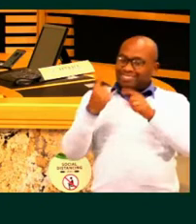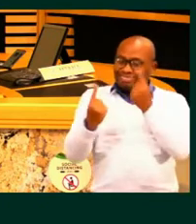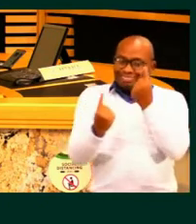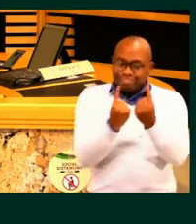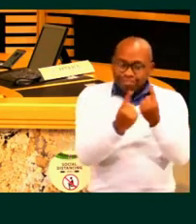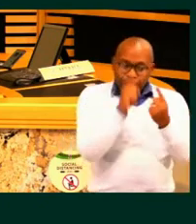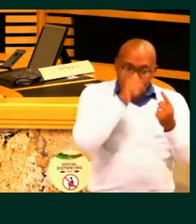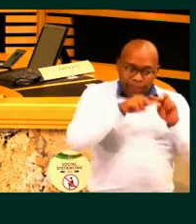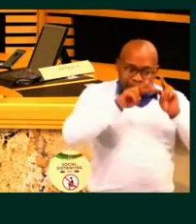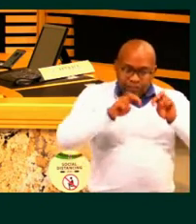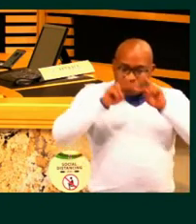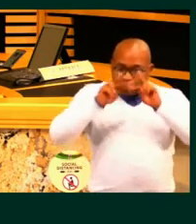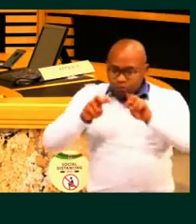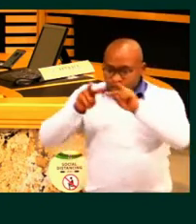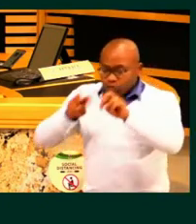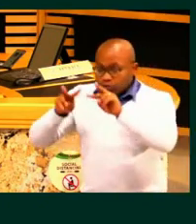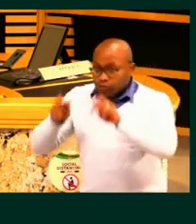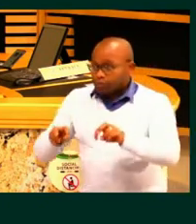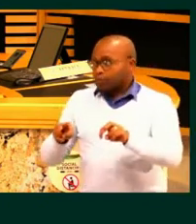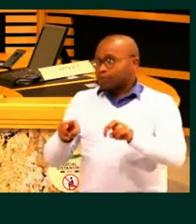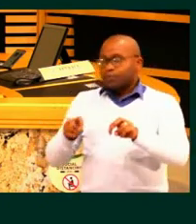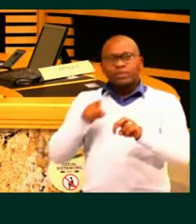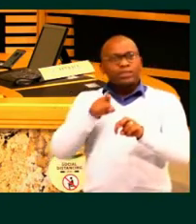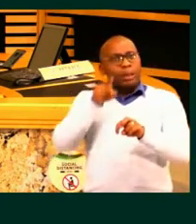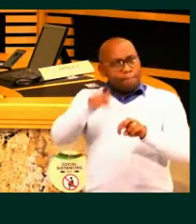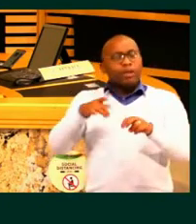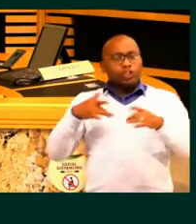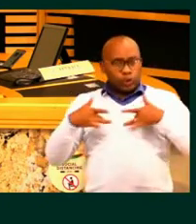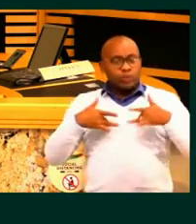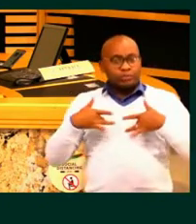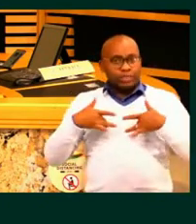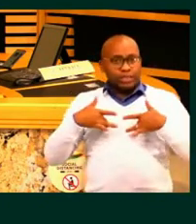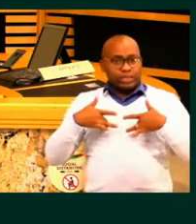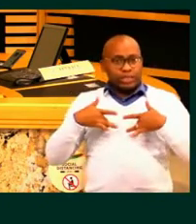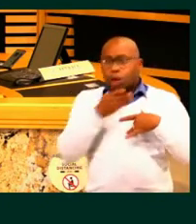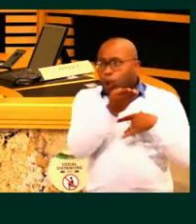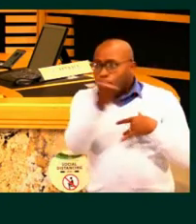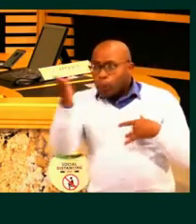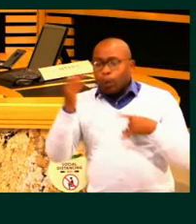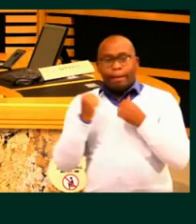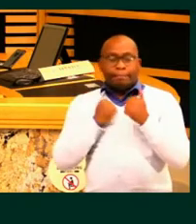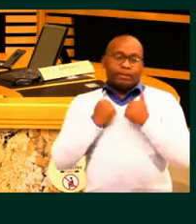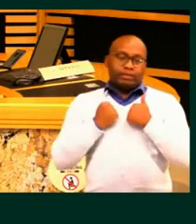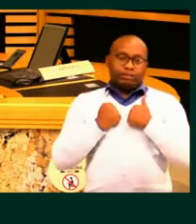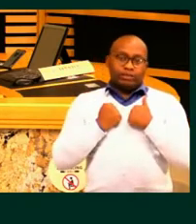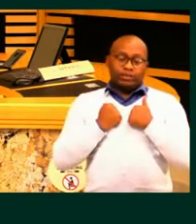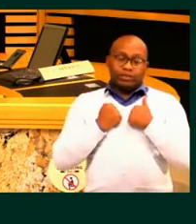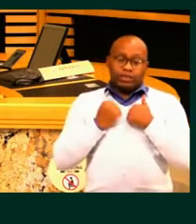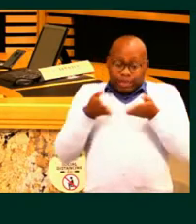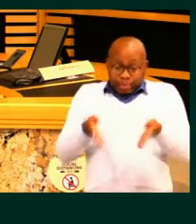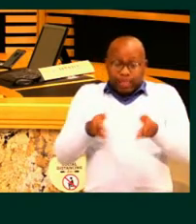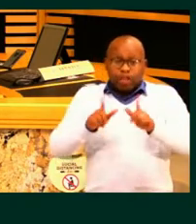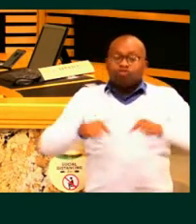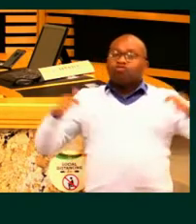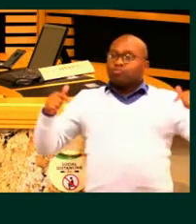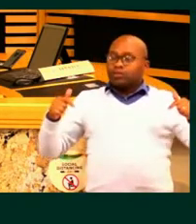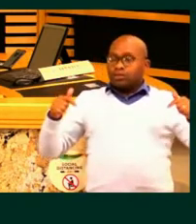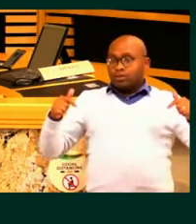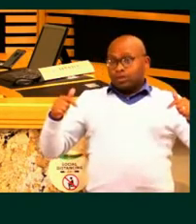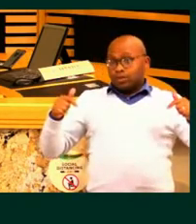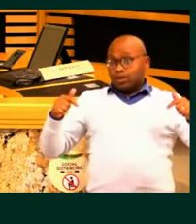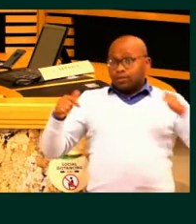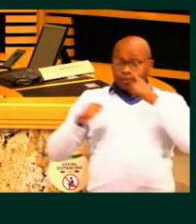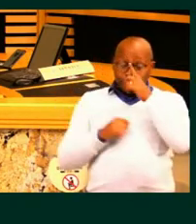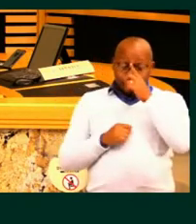statistics must be of great concern to any parent in this legislature and outside of it according to the South